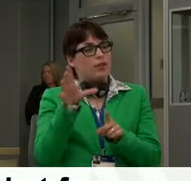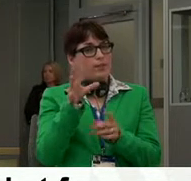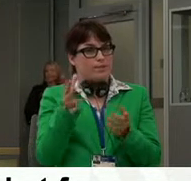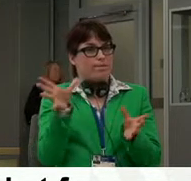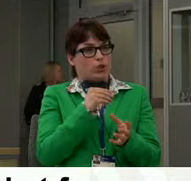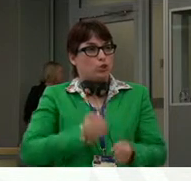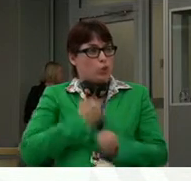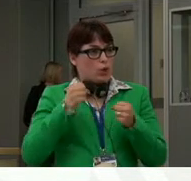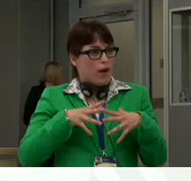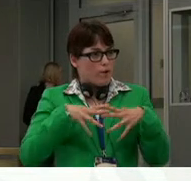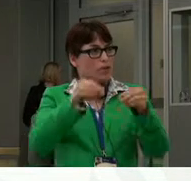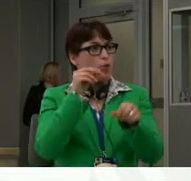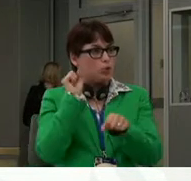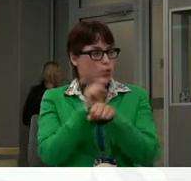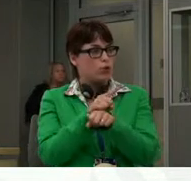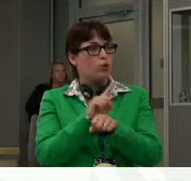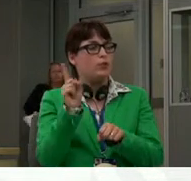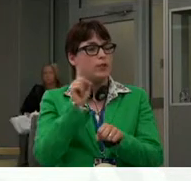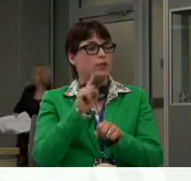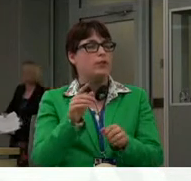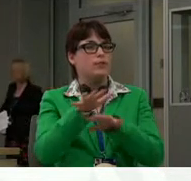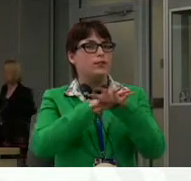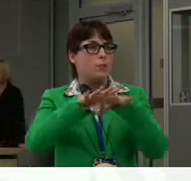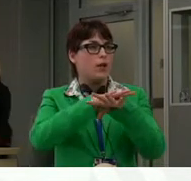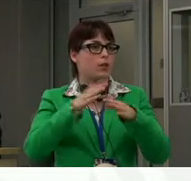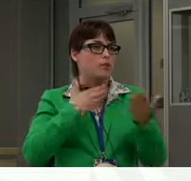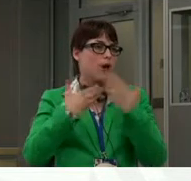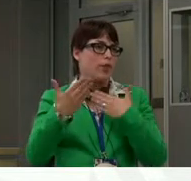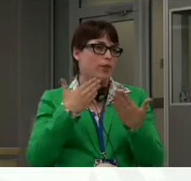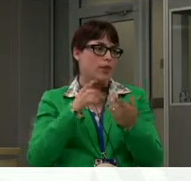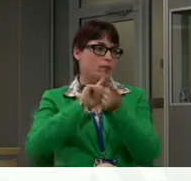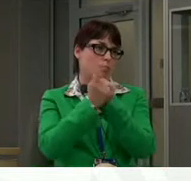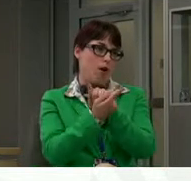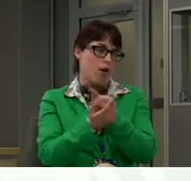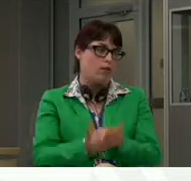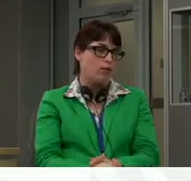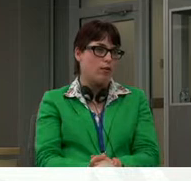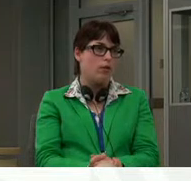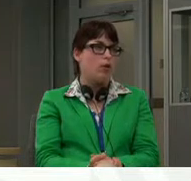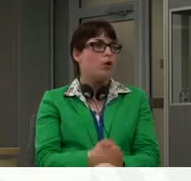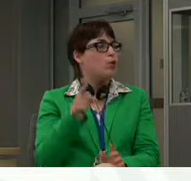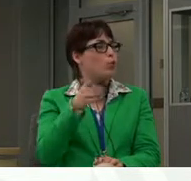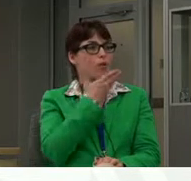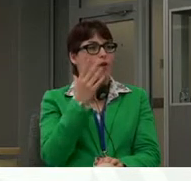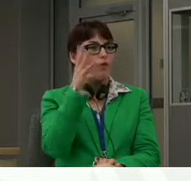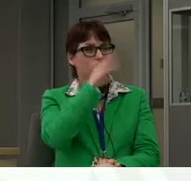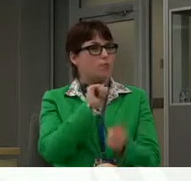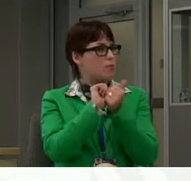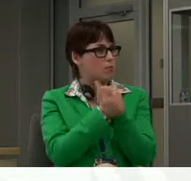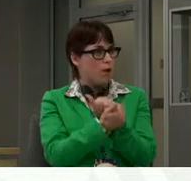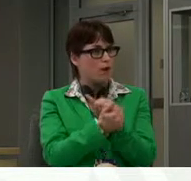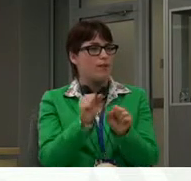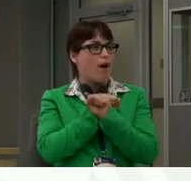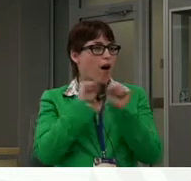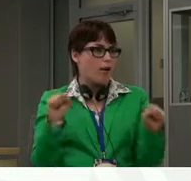The same importance, and maybe very difficult to achieve, is to change